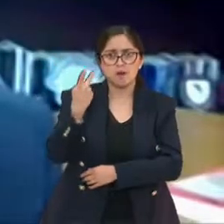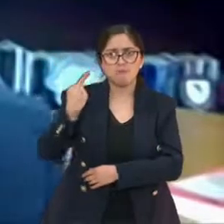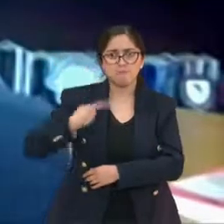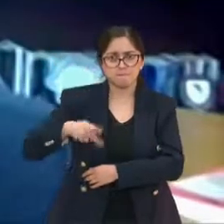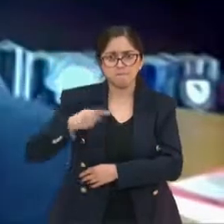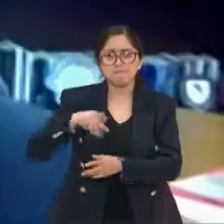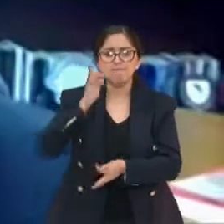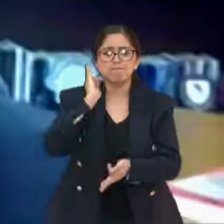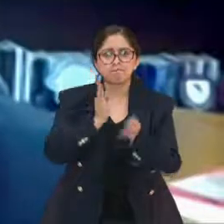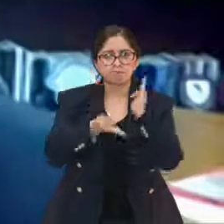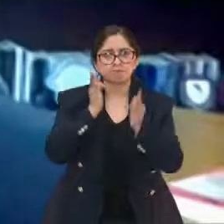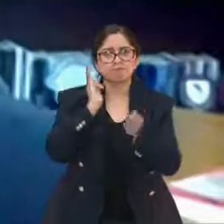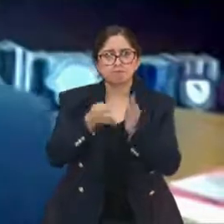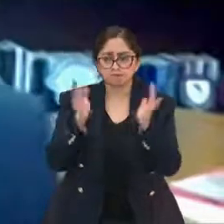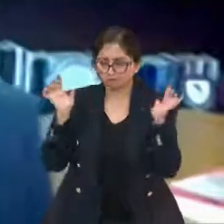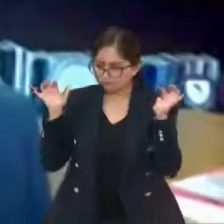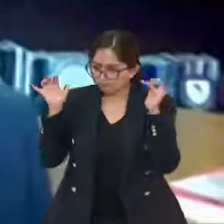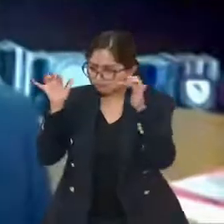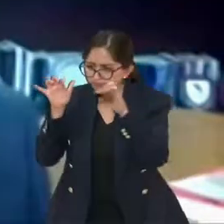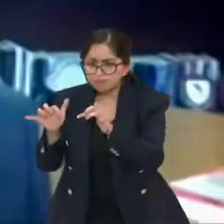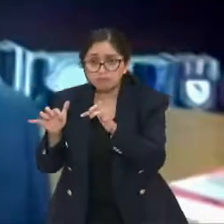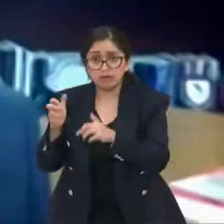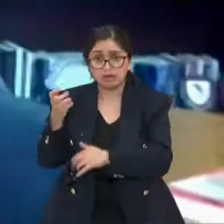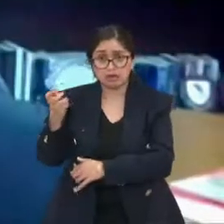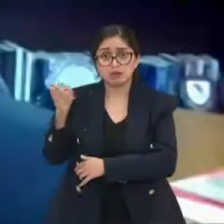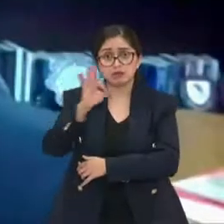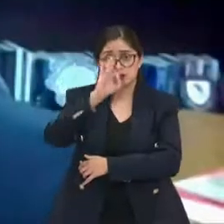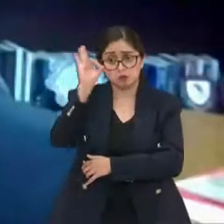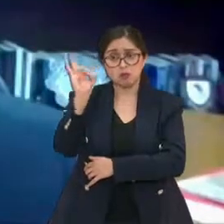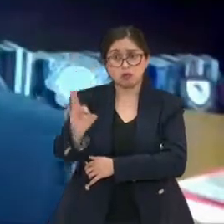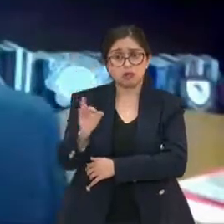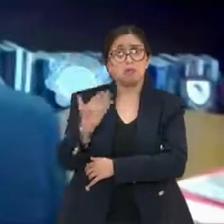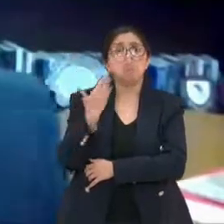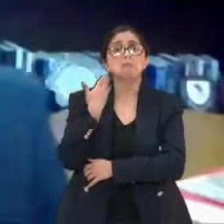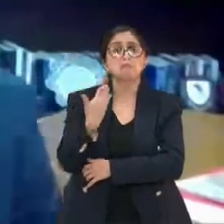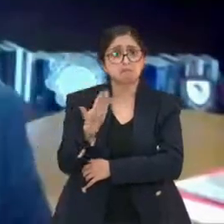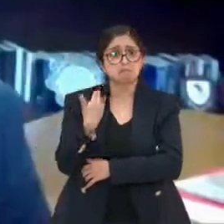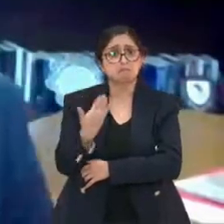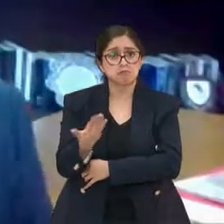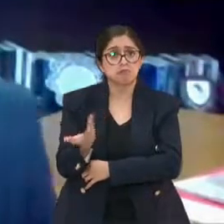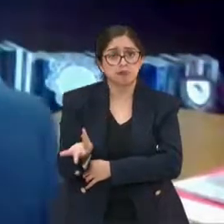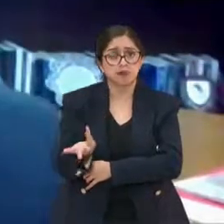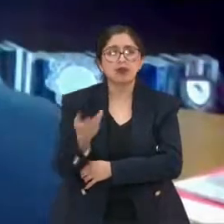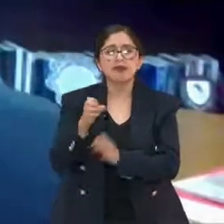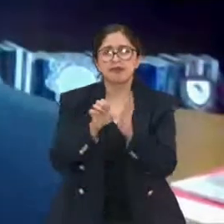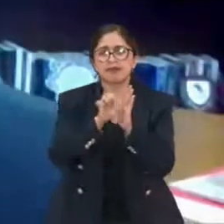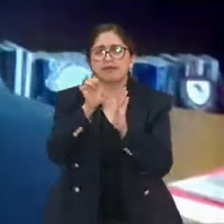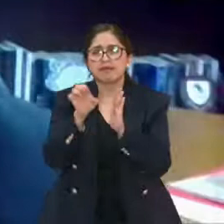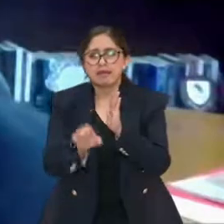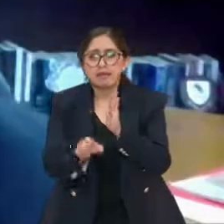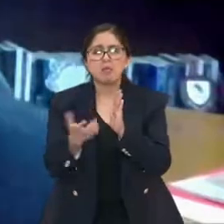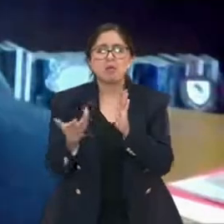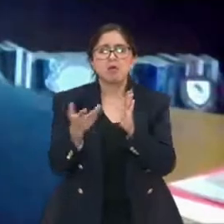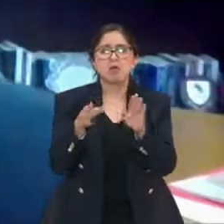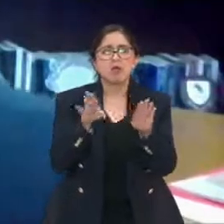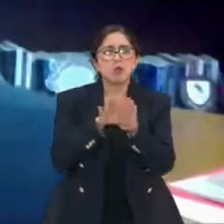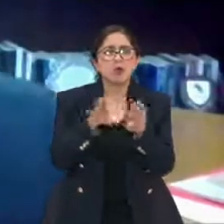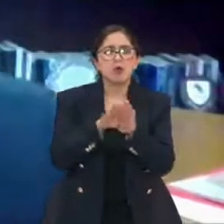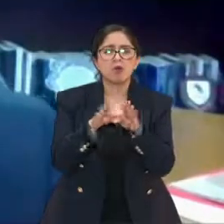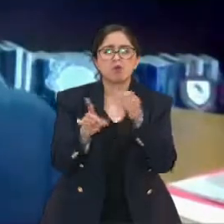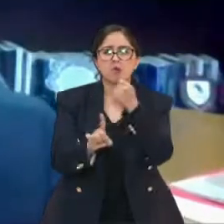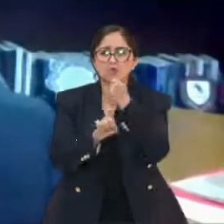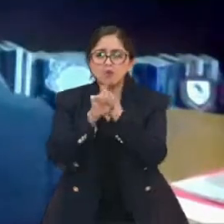obtained 88.4 participation. This is a very good figure. I think it's important. It's worth